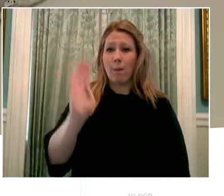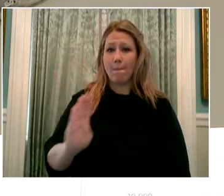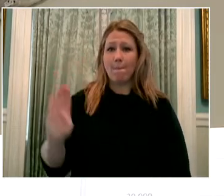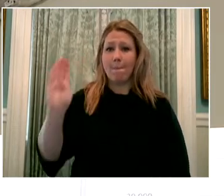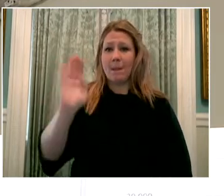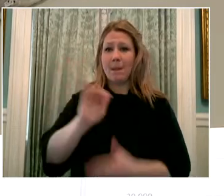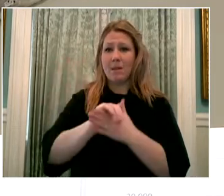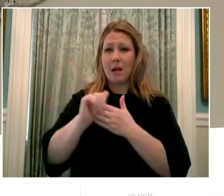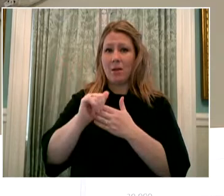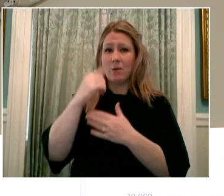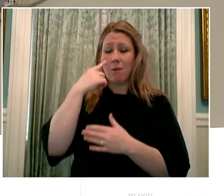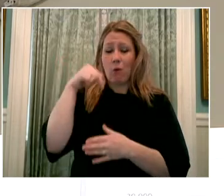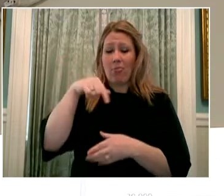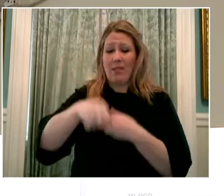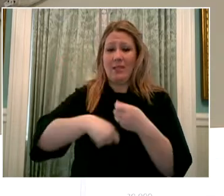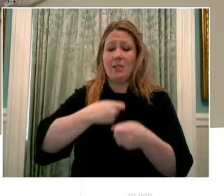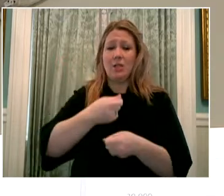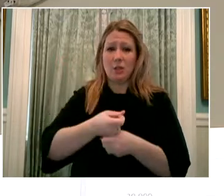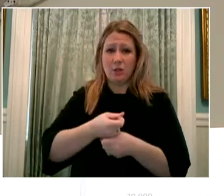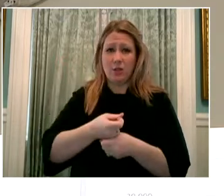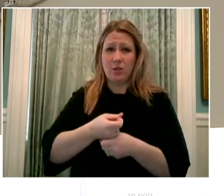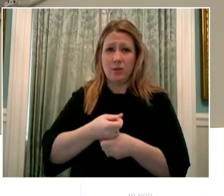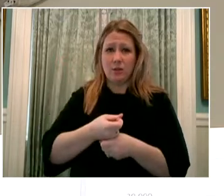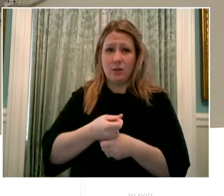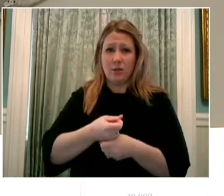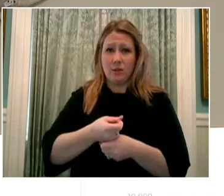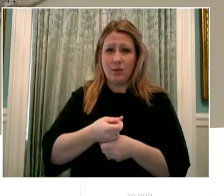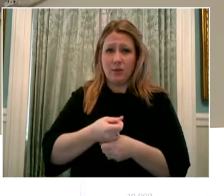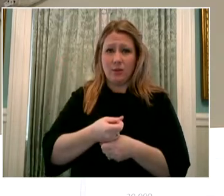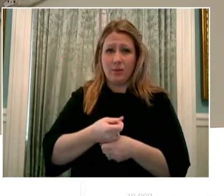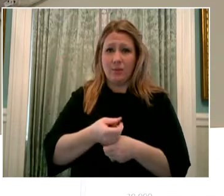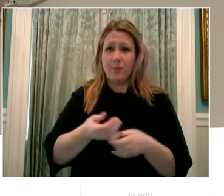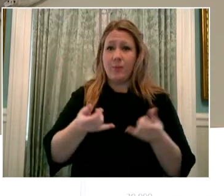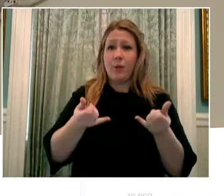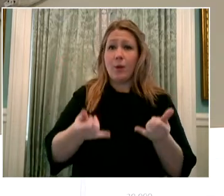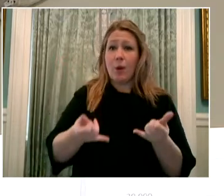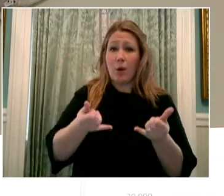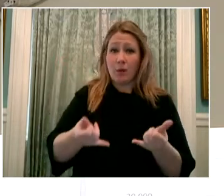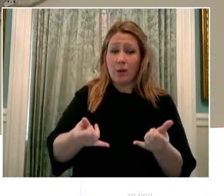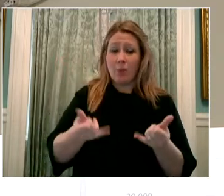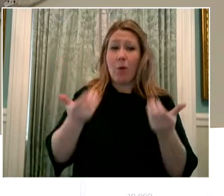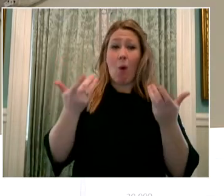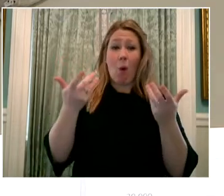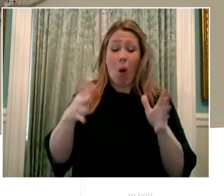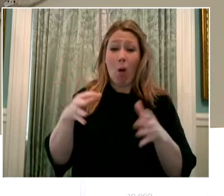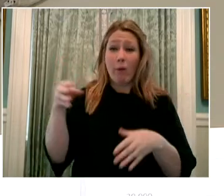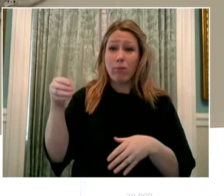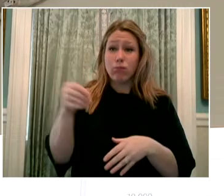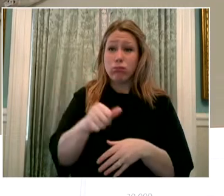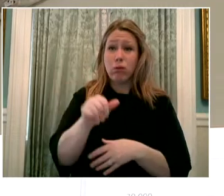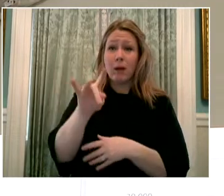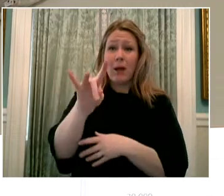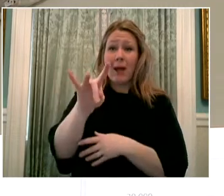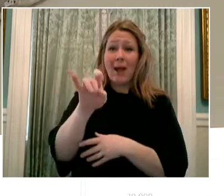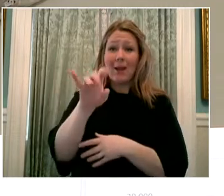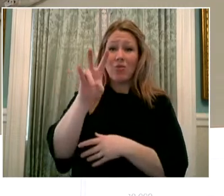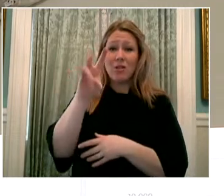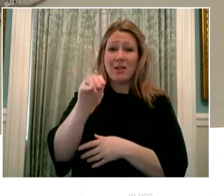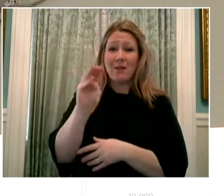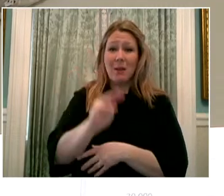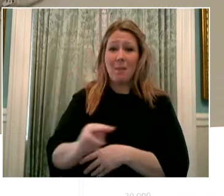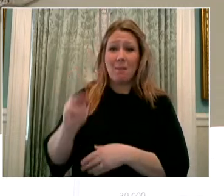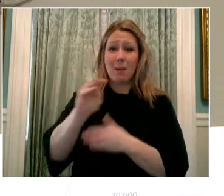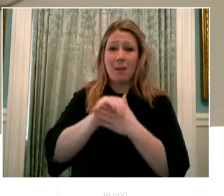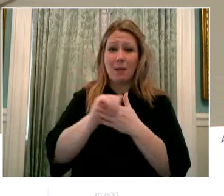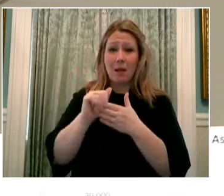year. Okay? Currently, we have spent $817 million, okay? And the actual